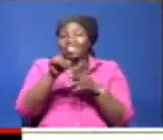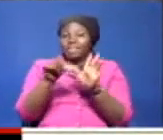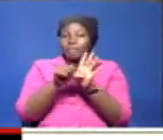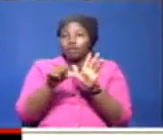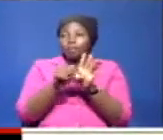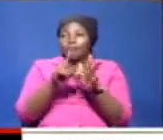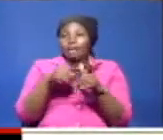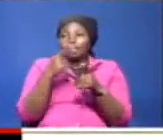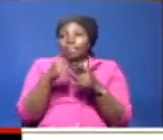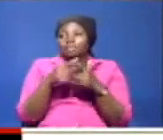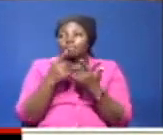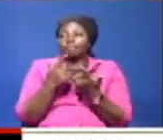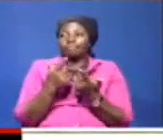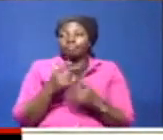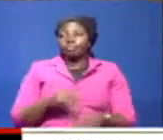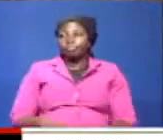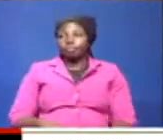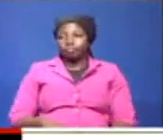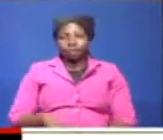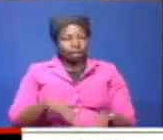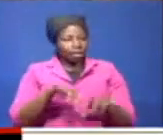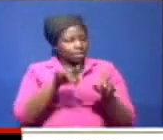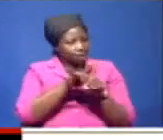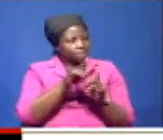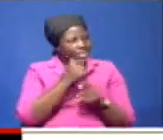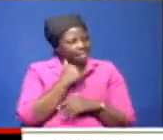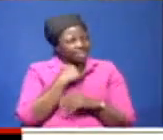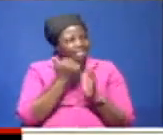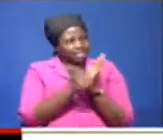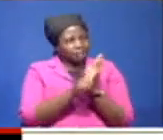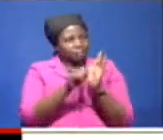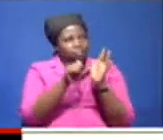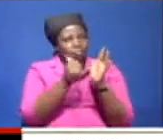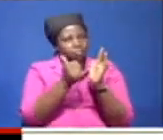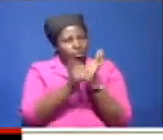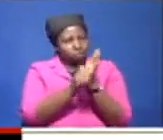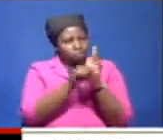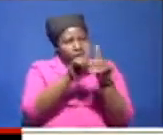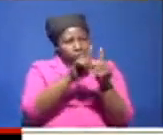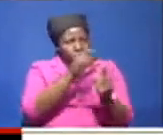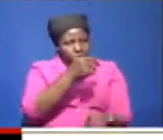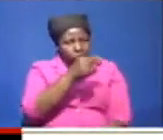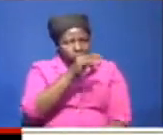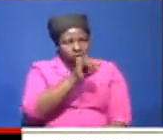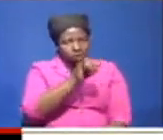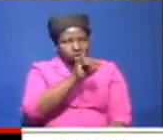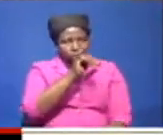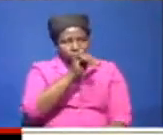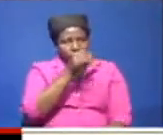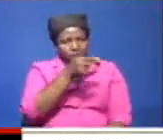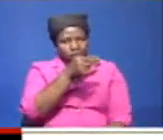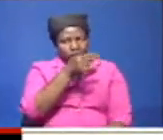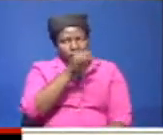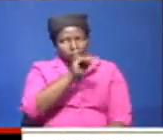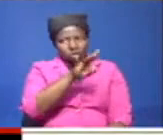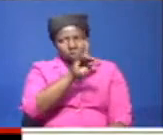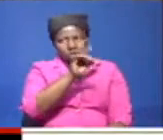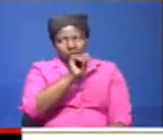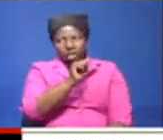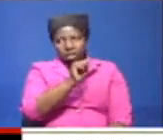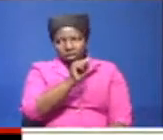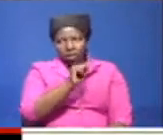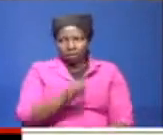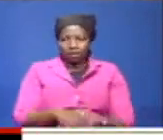no But wonder. Hyundai had the same problem last year. Hyundai had I think it was even a humidifier problem. Yes. But on top of other